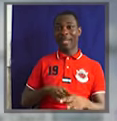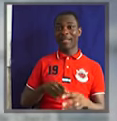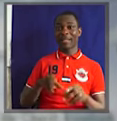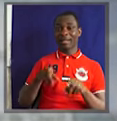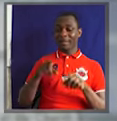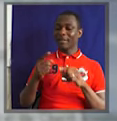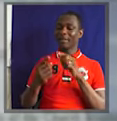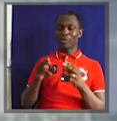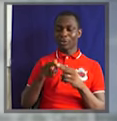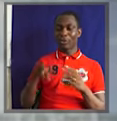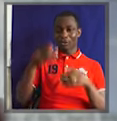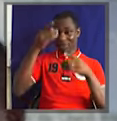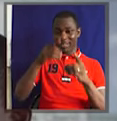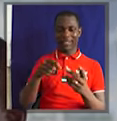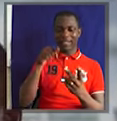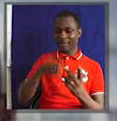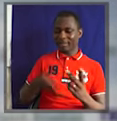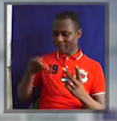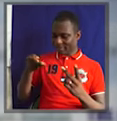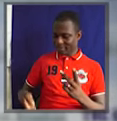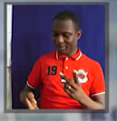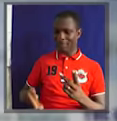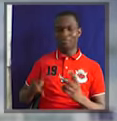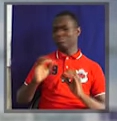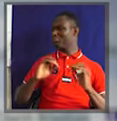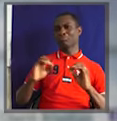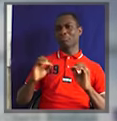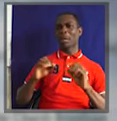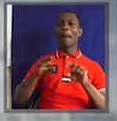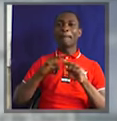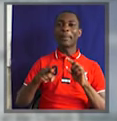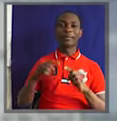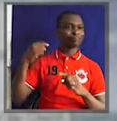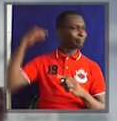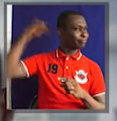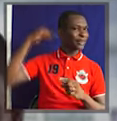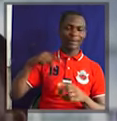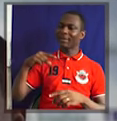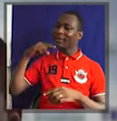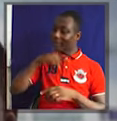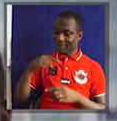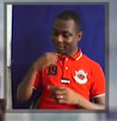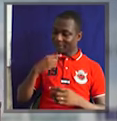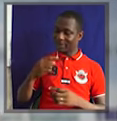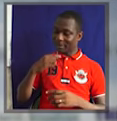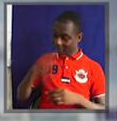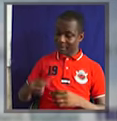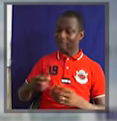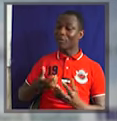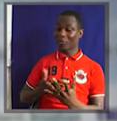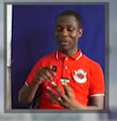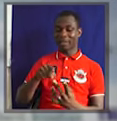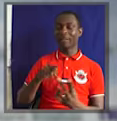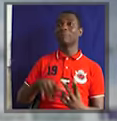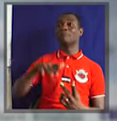odi atro e de chere oba tama say ontwen na odi ne ba shela no ema no aware sa atro